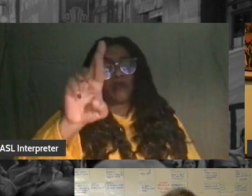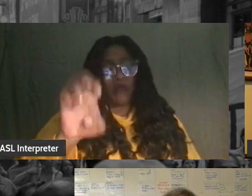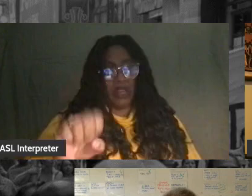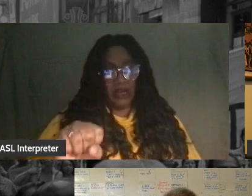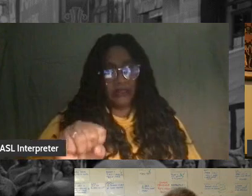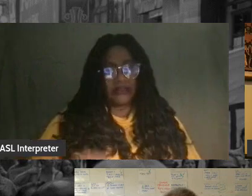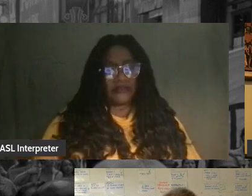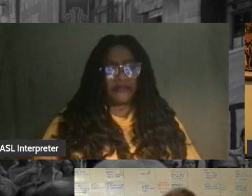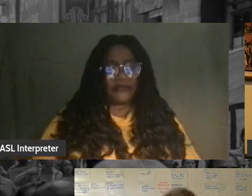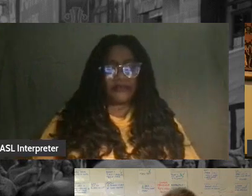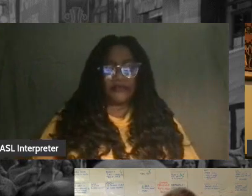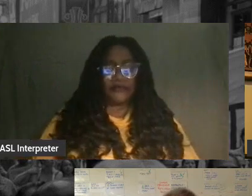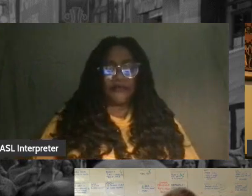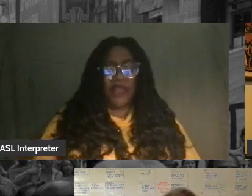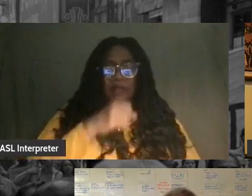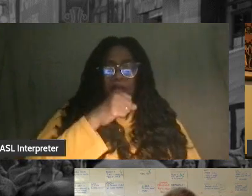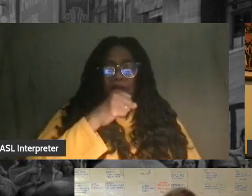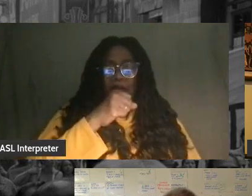You're on mute.